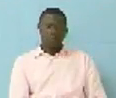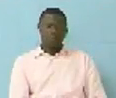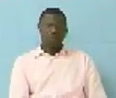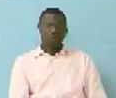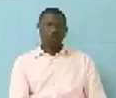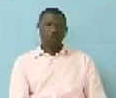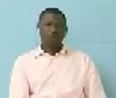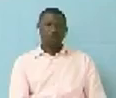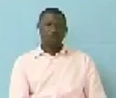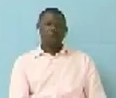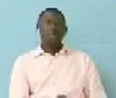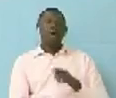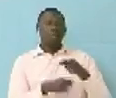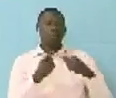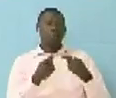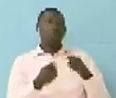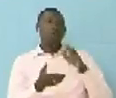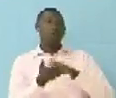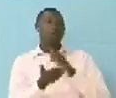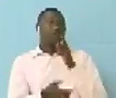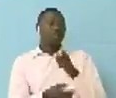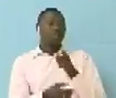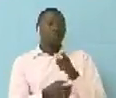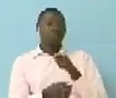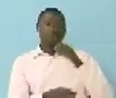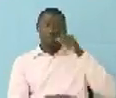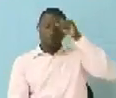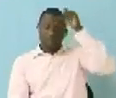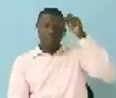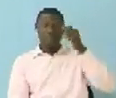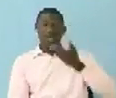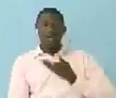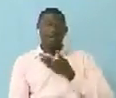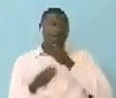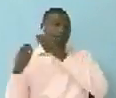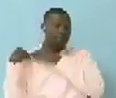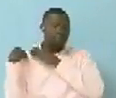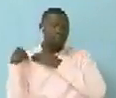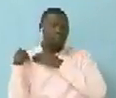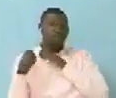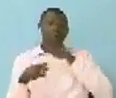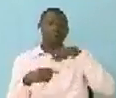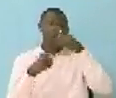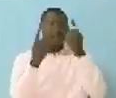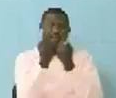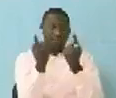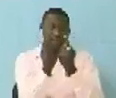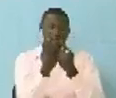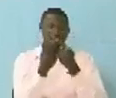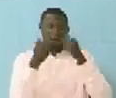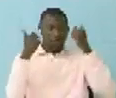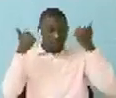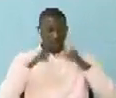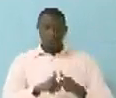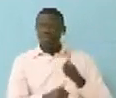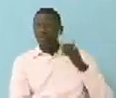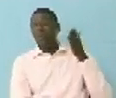such, the president had responsibility for everything that happened there.